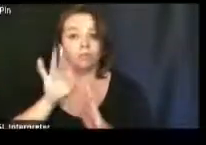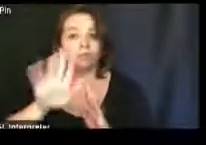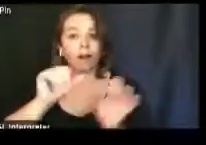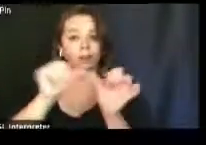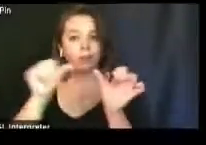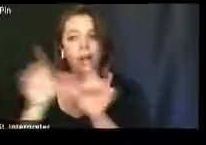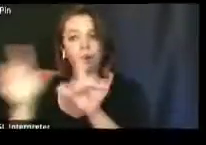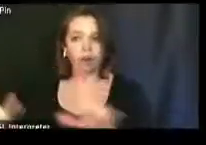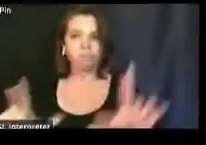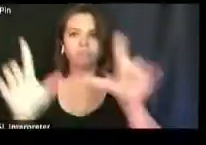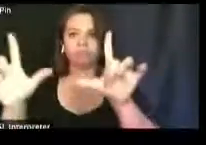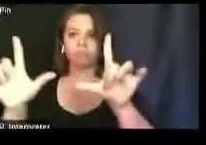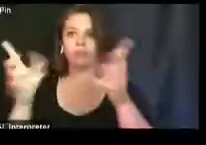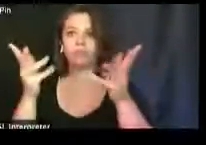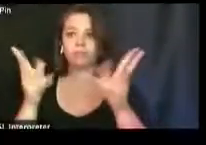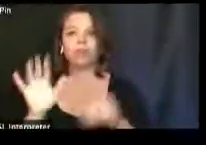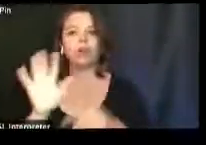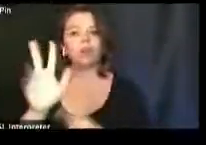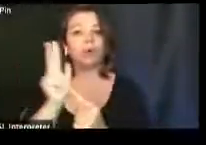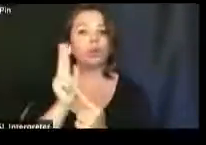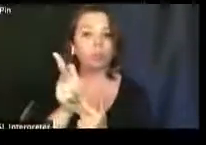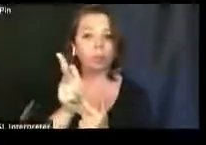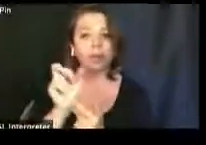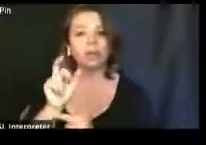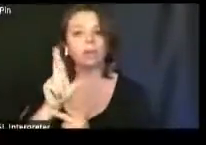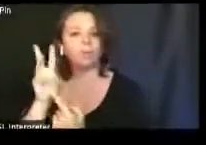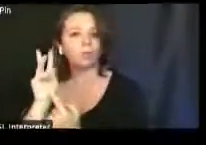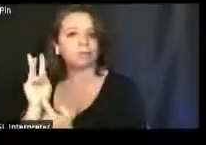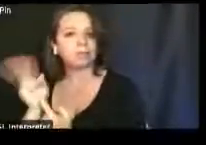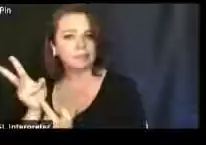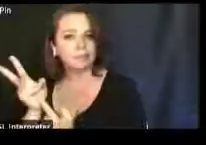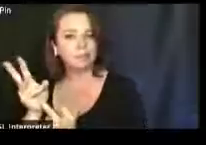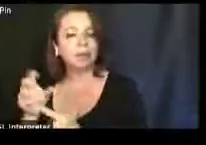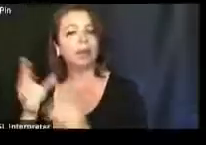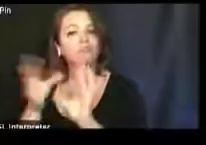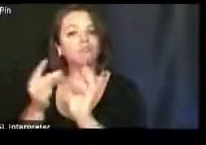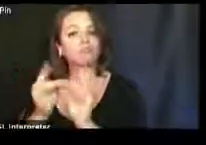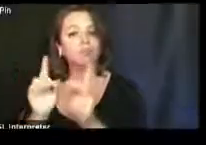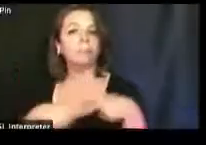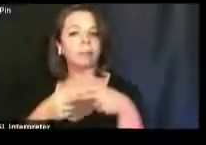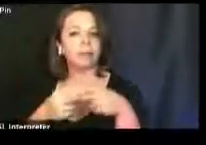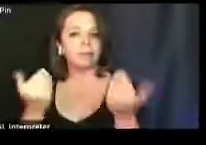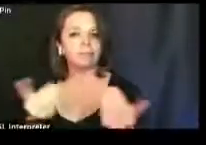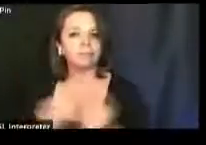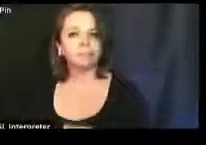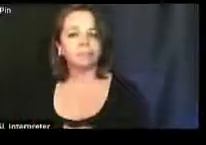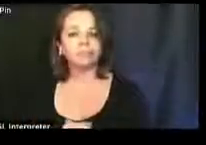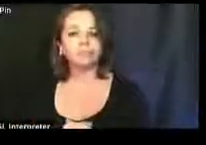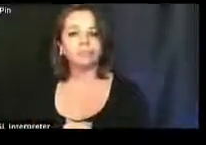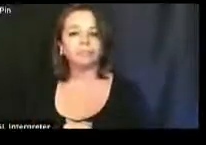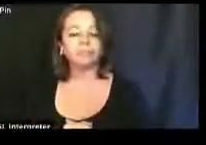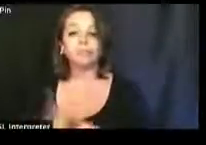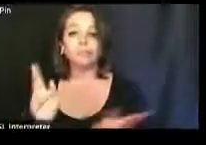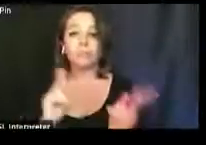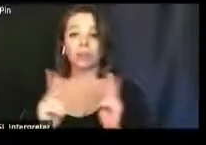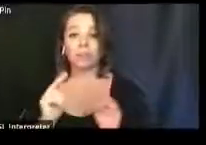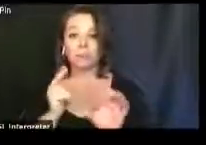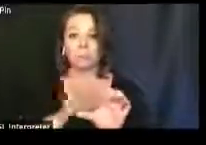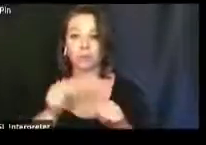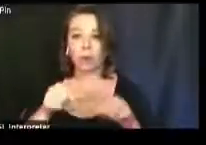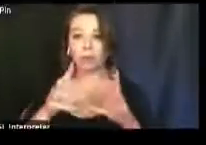3 or 6-minute testimony will begin. Attendees will not be able to share their